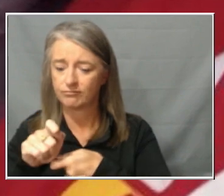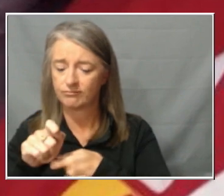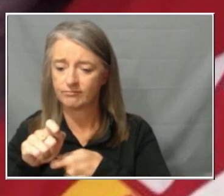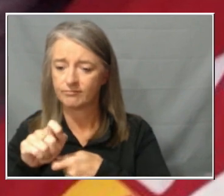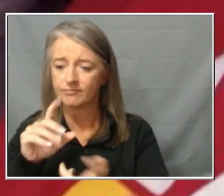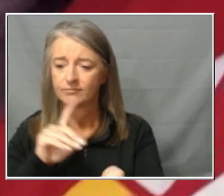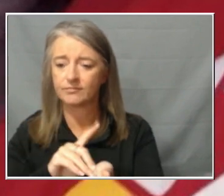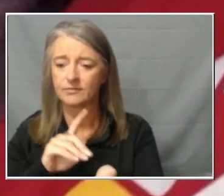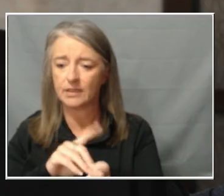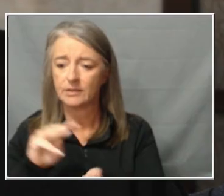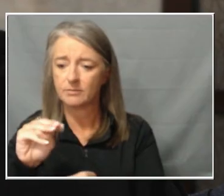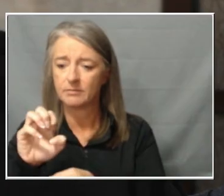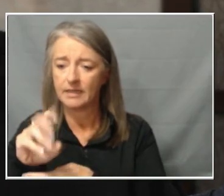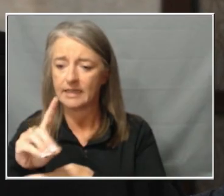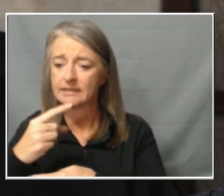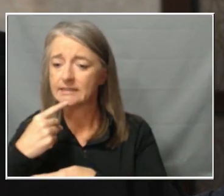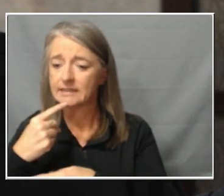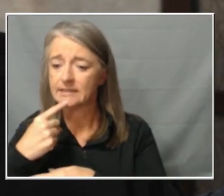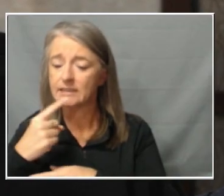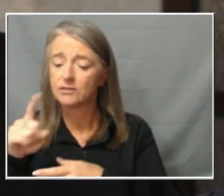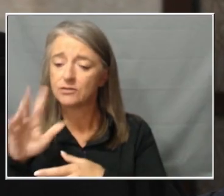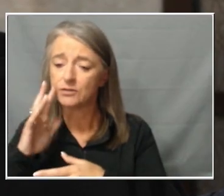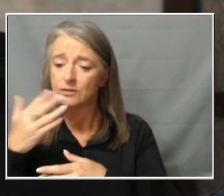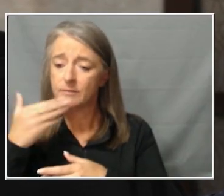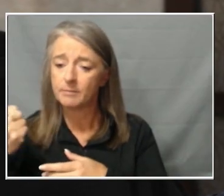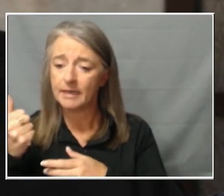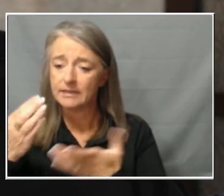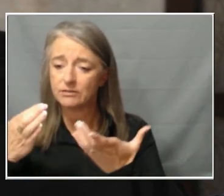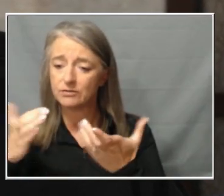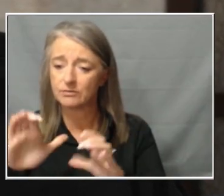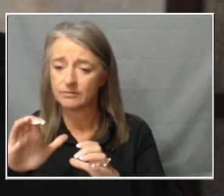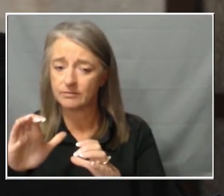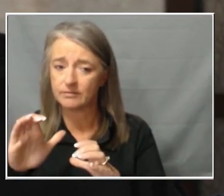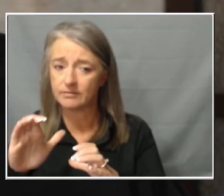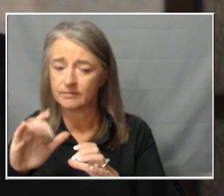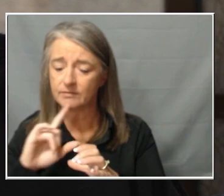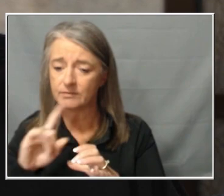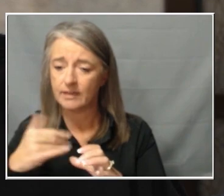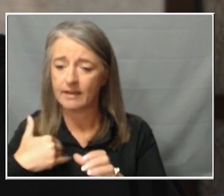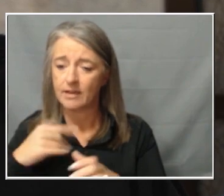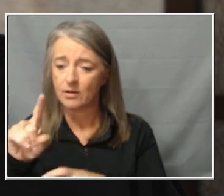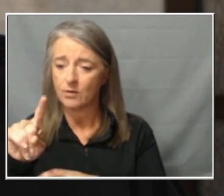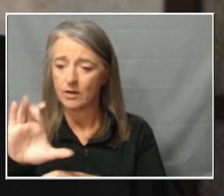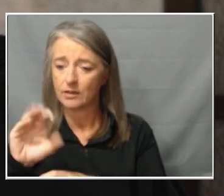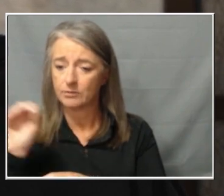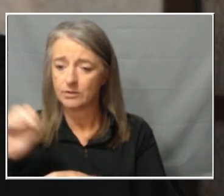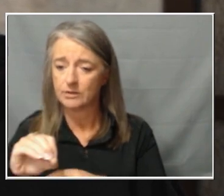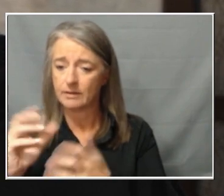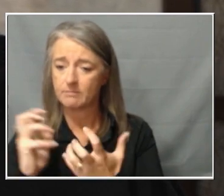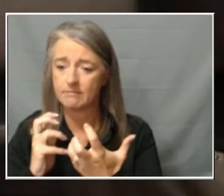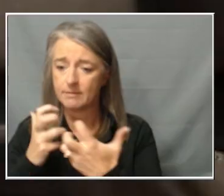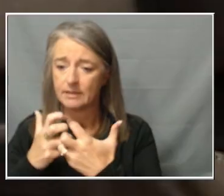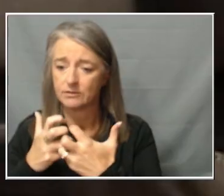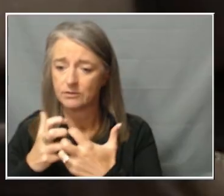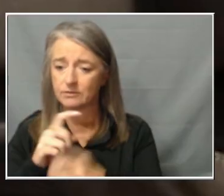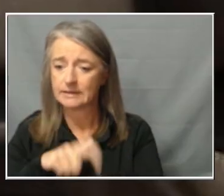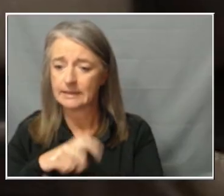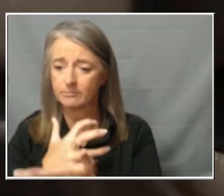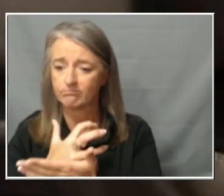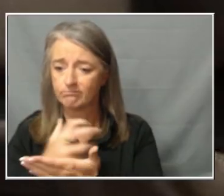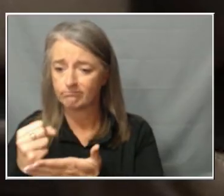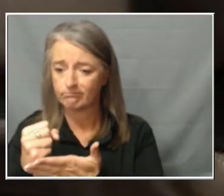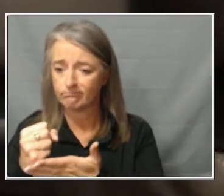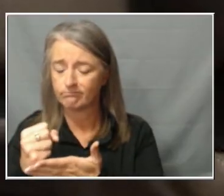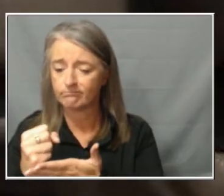Dr. Ahmed said, your best bet is to have a 100% match, and we're running out of time. Eric went